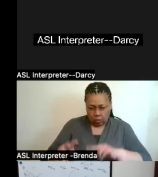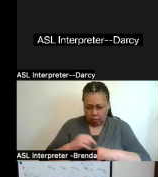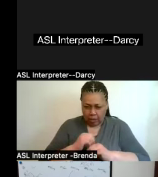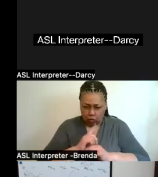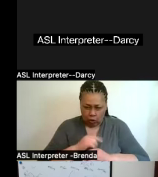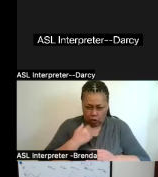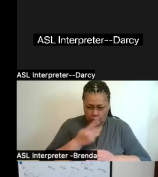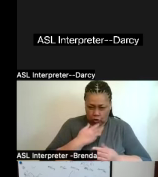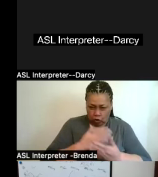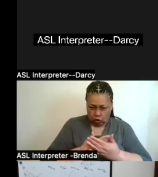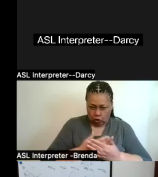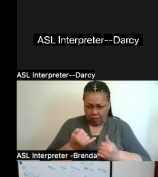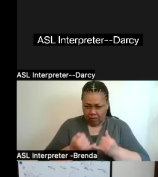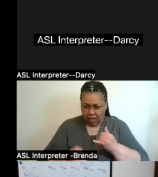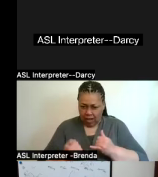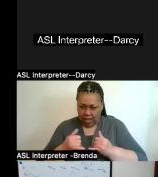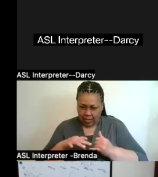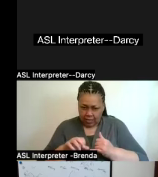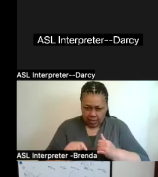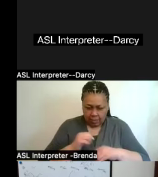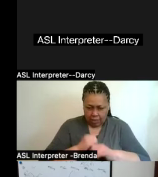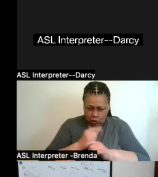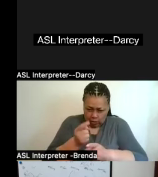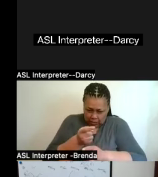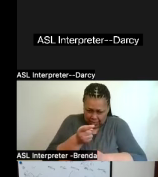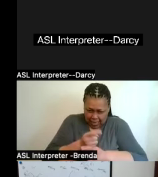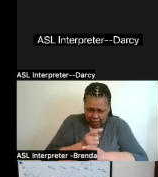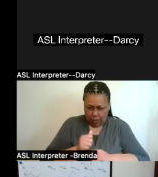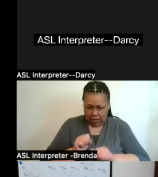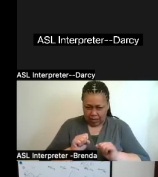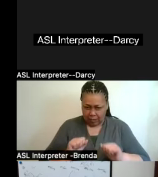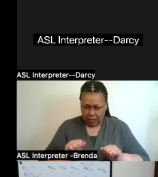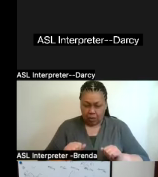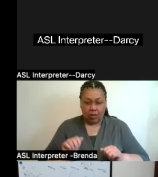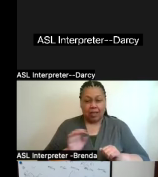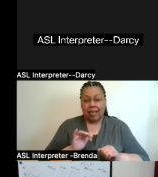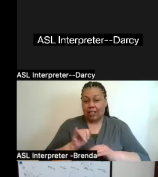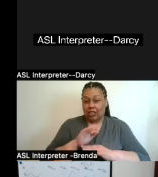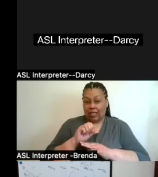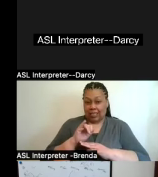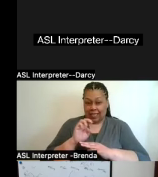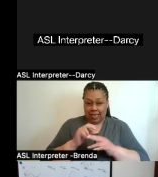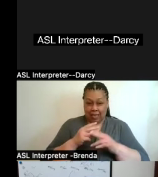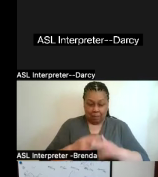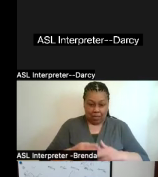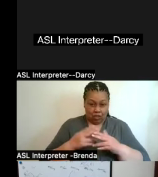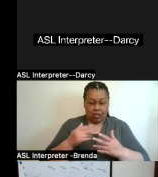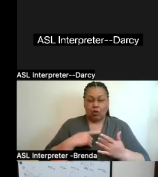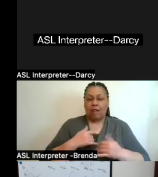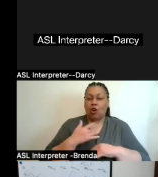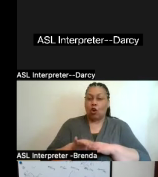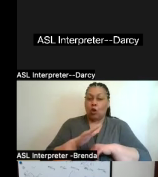to finalize it and make sure it's as accurate as we can get it. So as Jesse was saying, for early warning, you have a trade-off